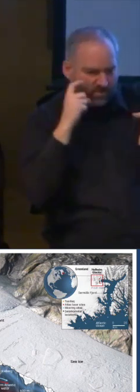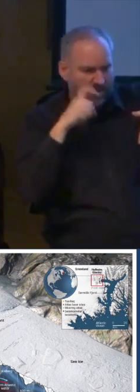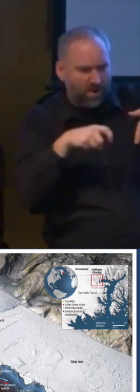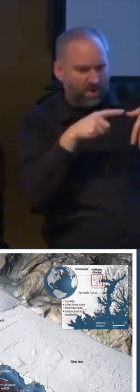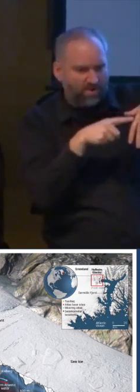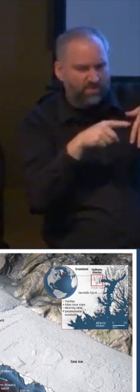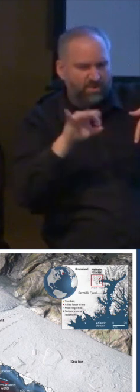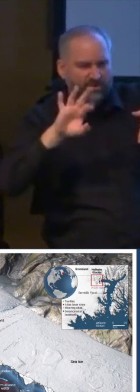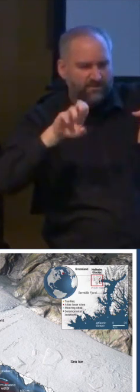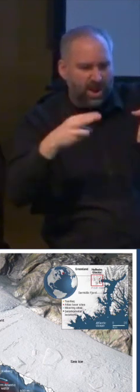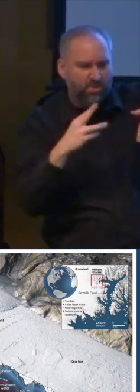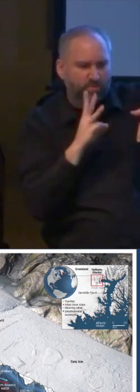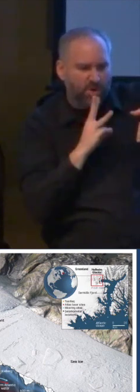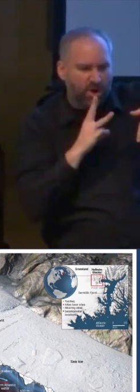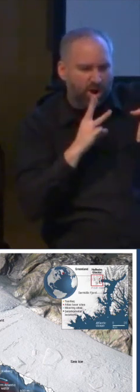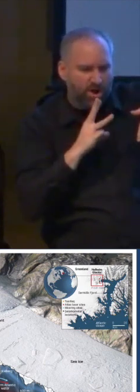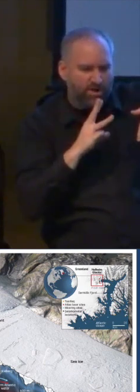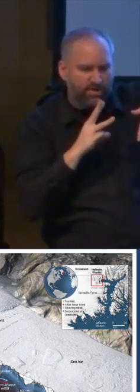due to atmospheric